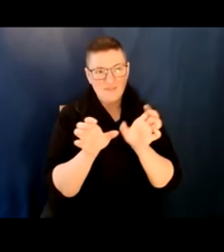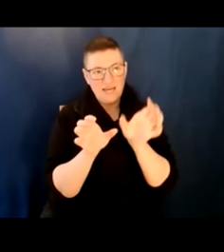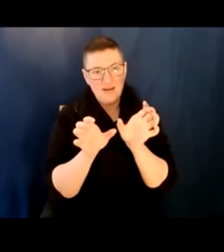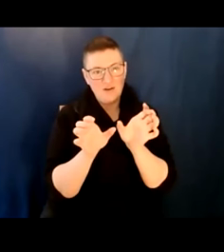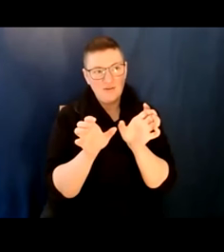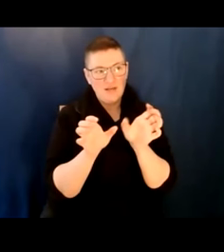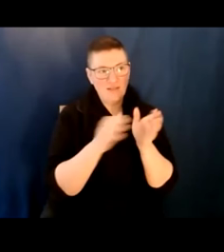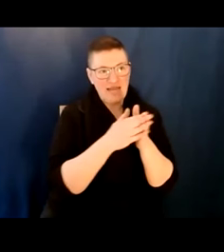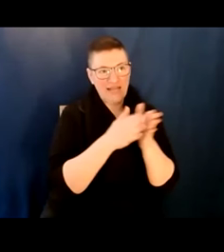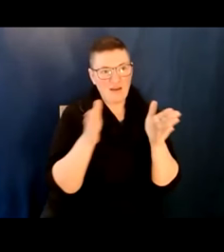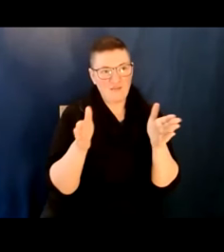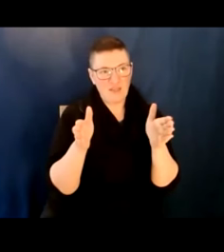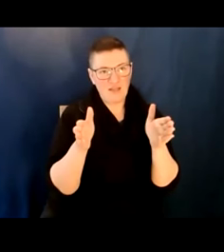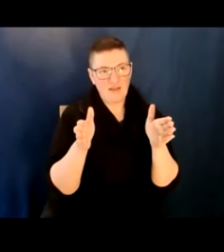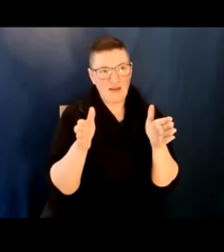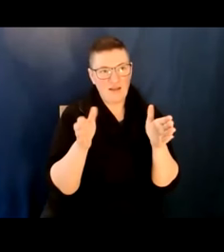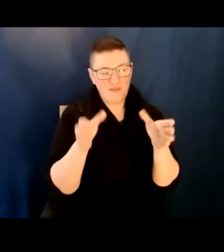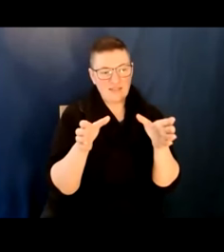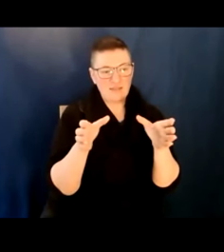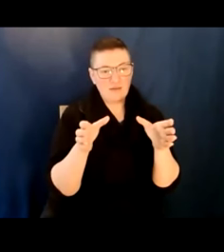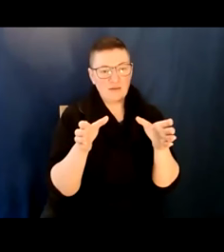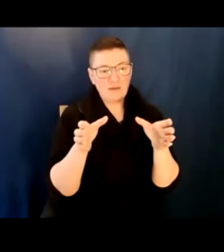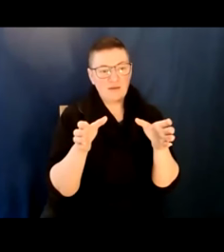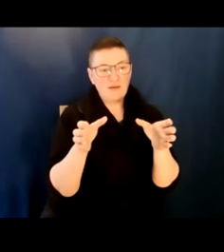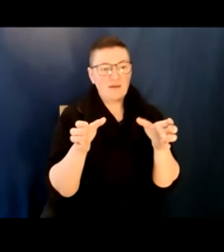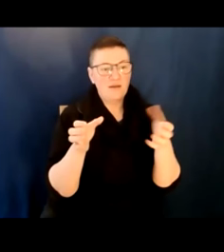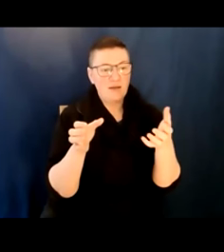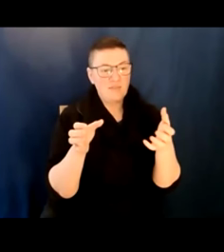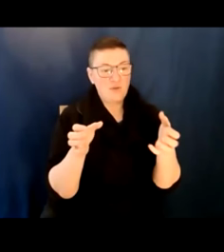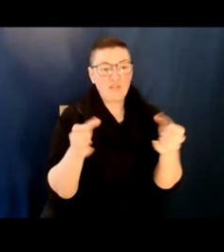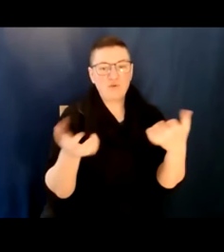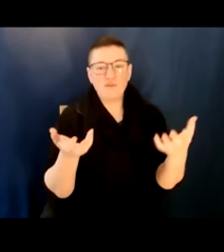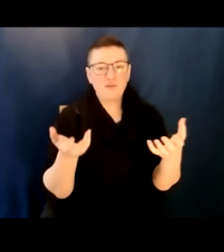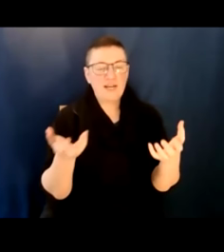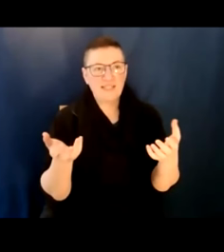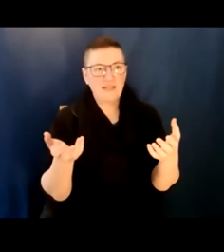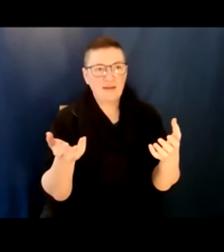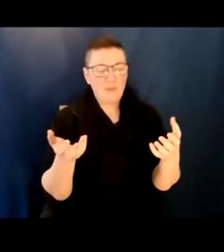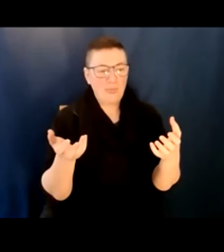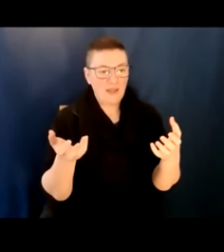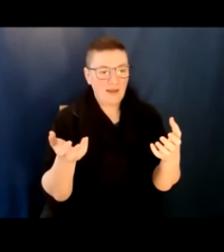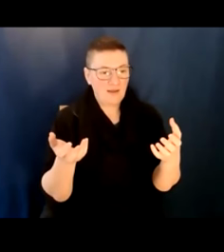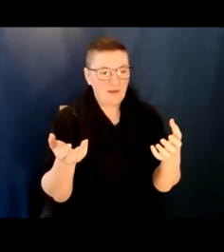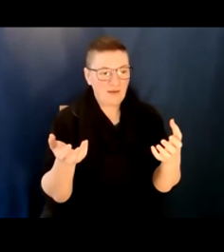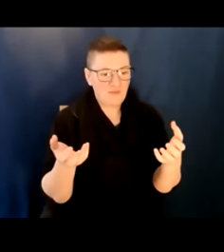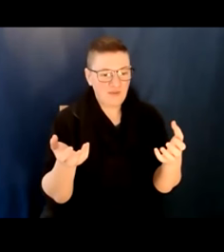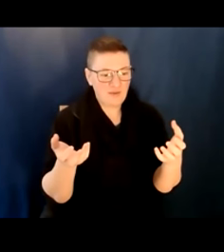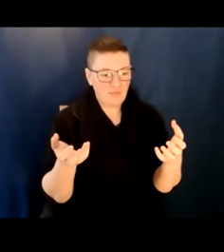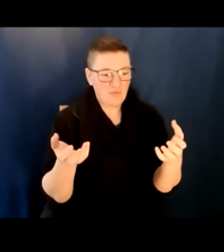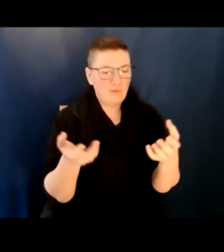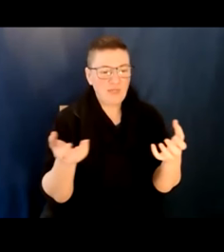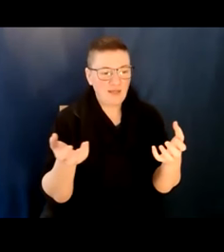last for the entire length of the event? So he drove her crazy.